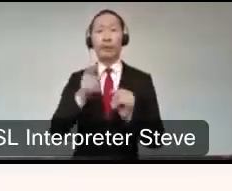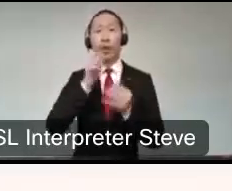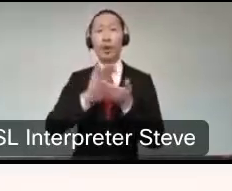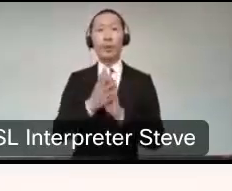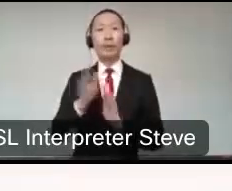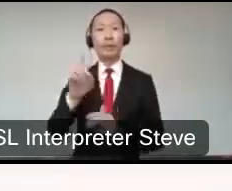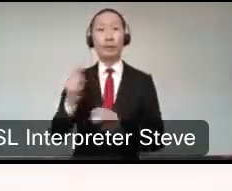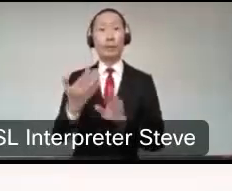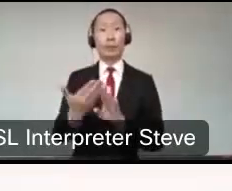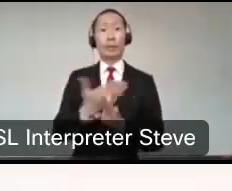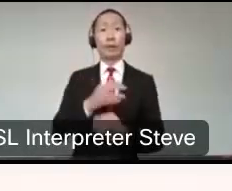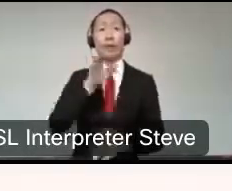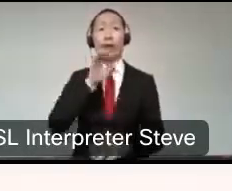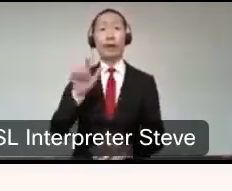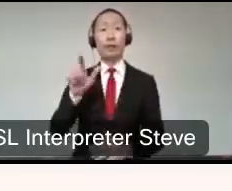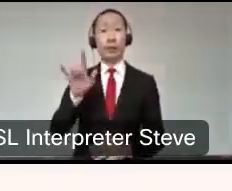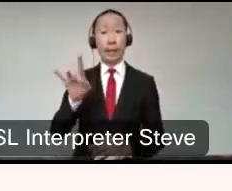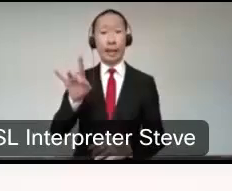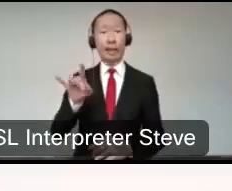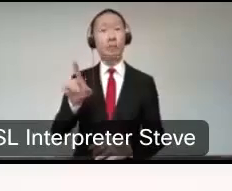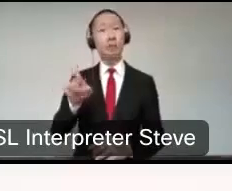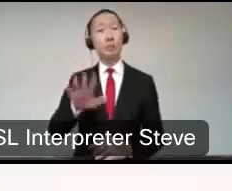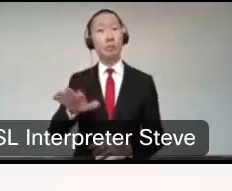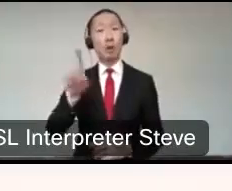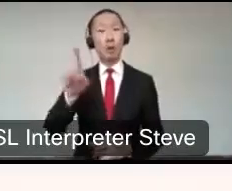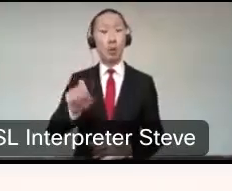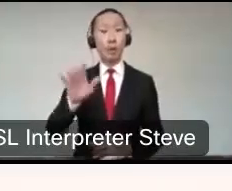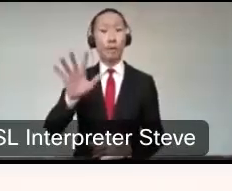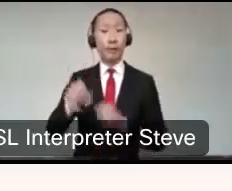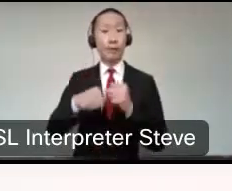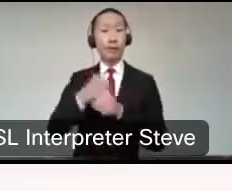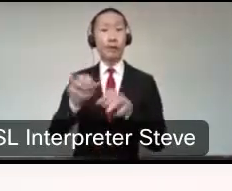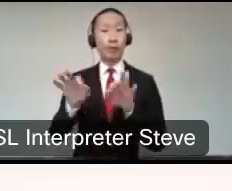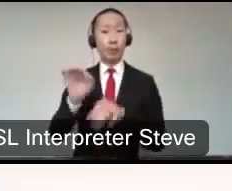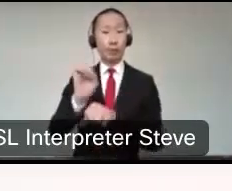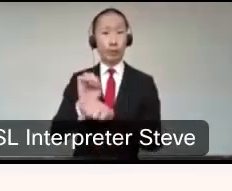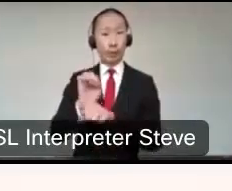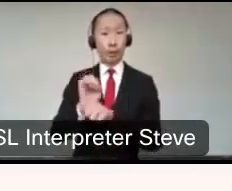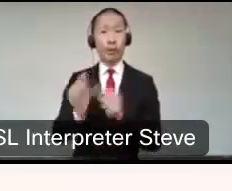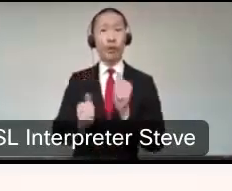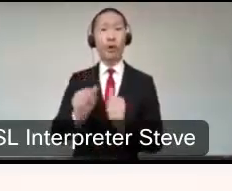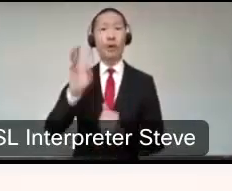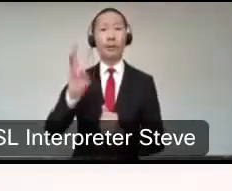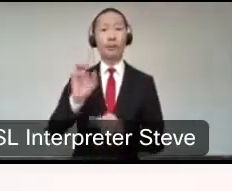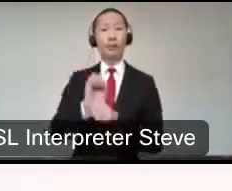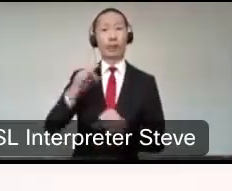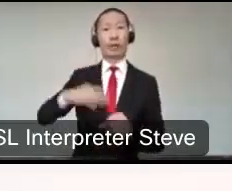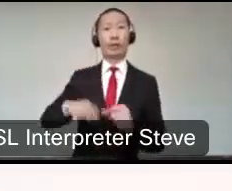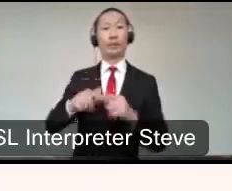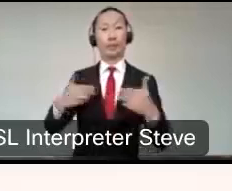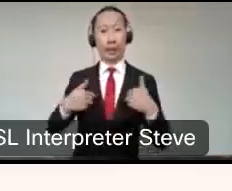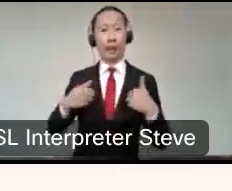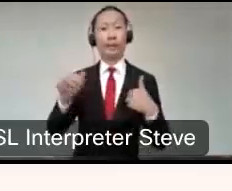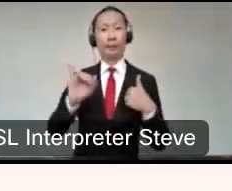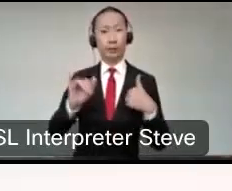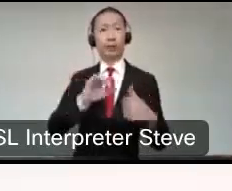disabled prior to age 28 would generally need 1.5 years of work or 6 work credits to be insured and